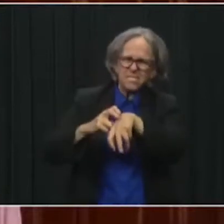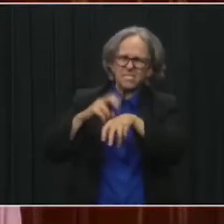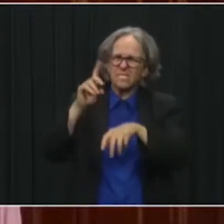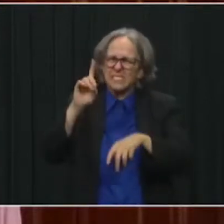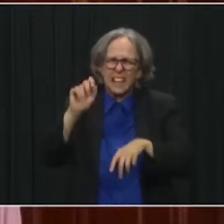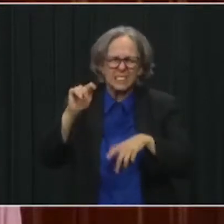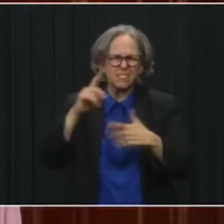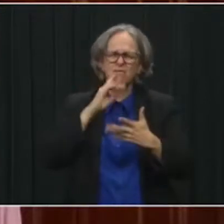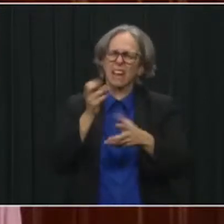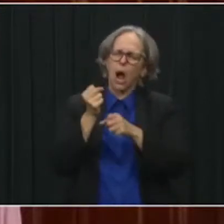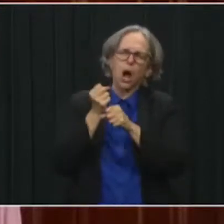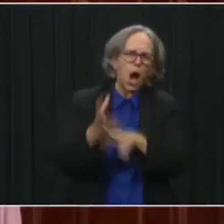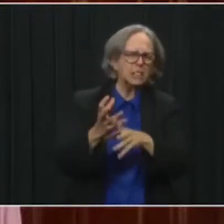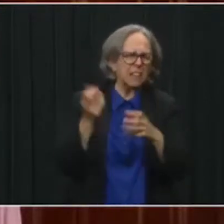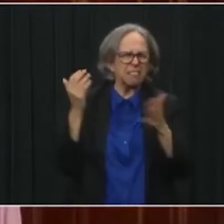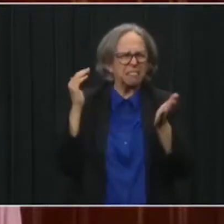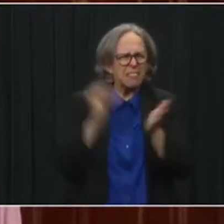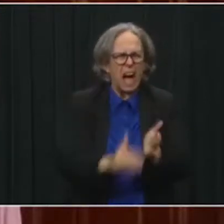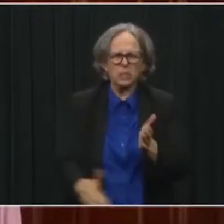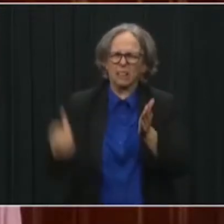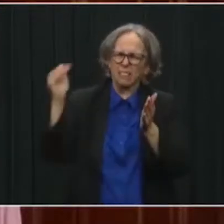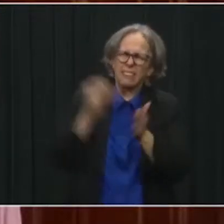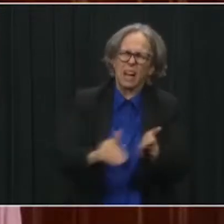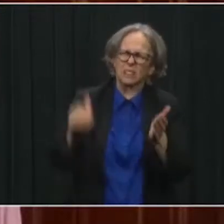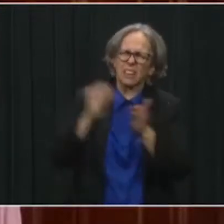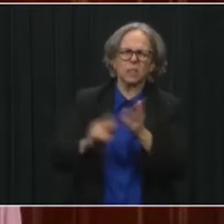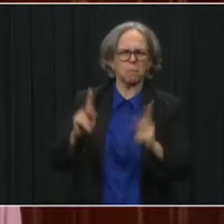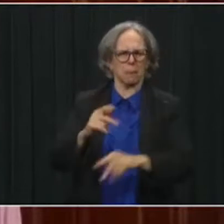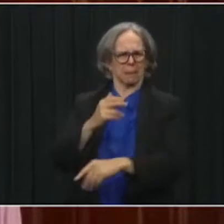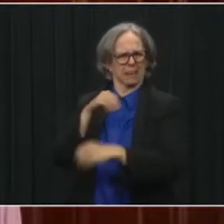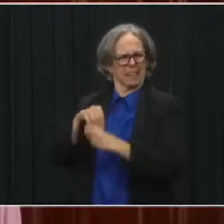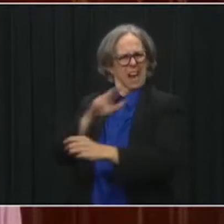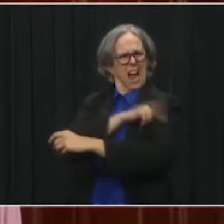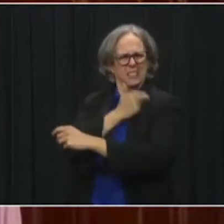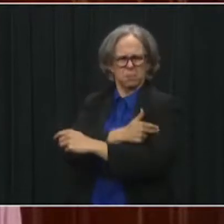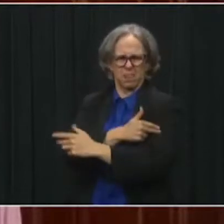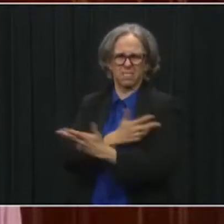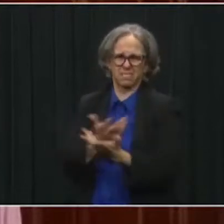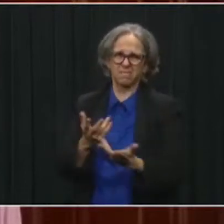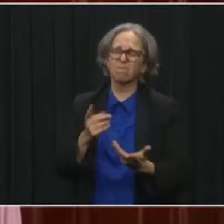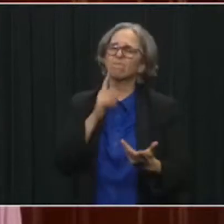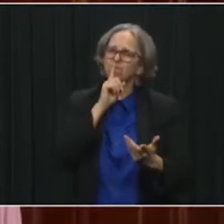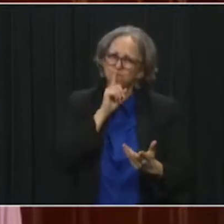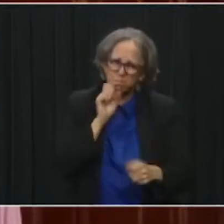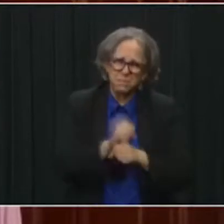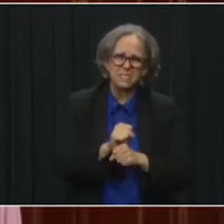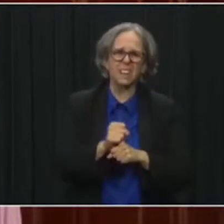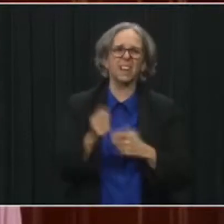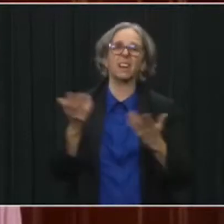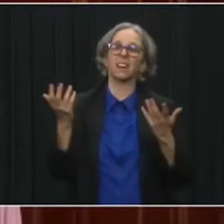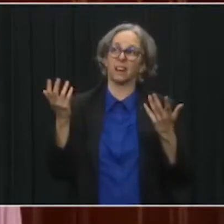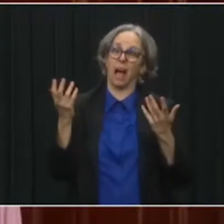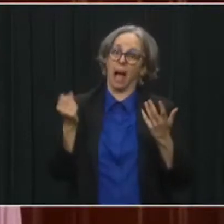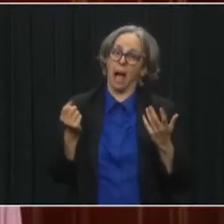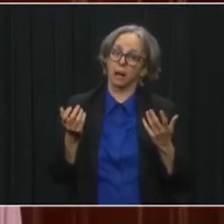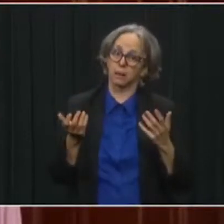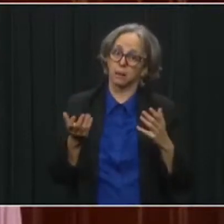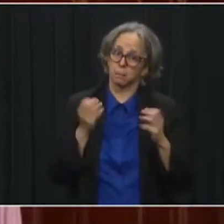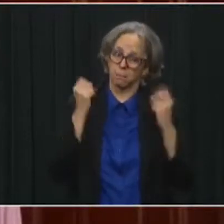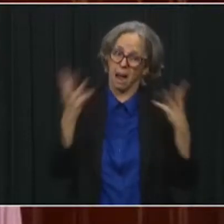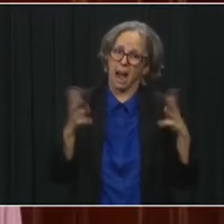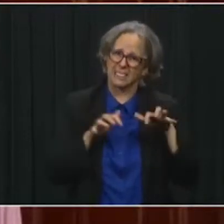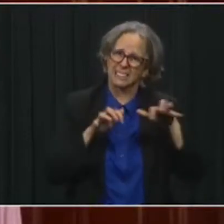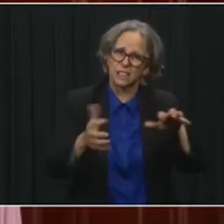and killed tens of thousands. And yet nearly all of that can be